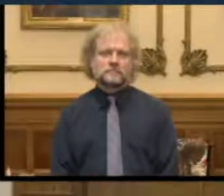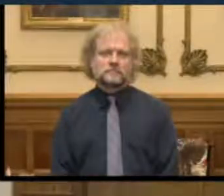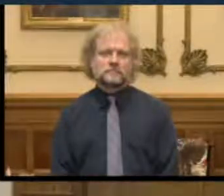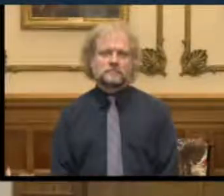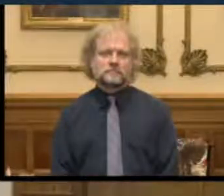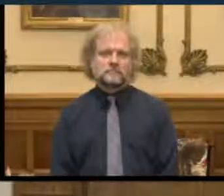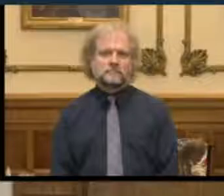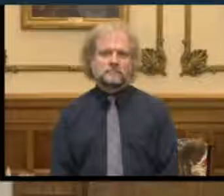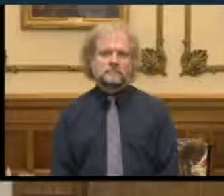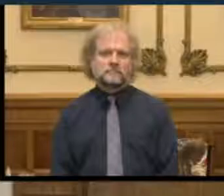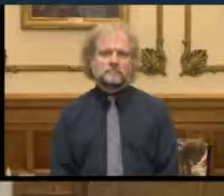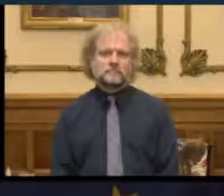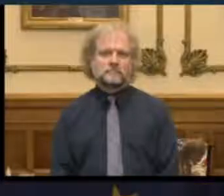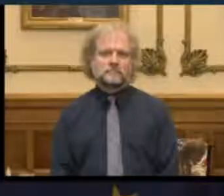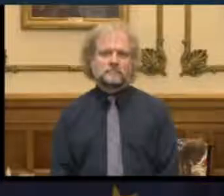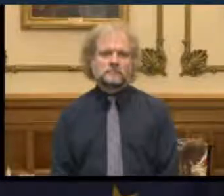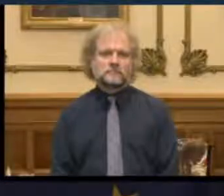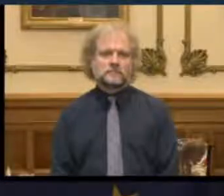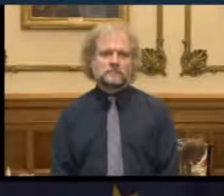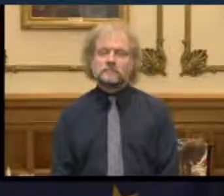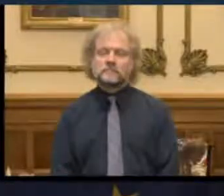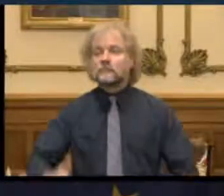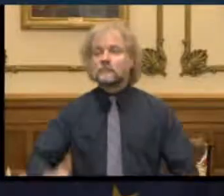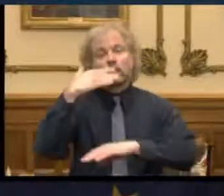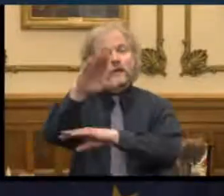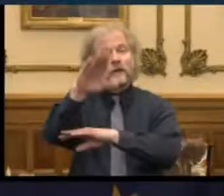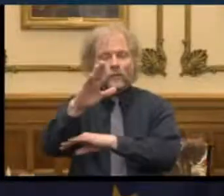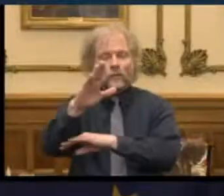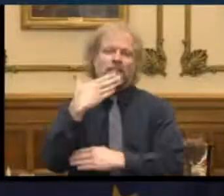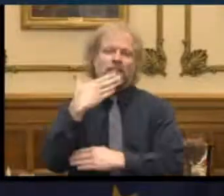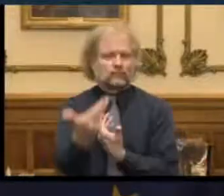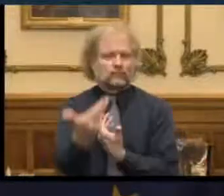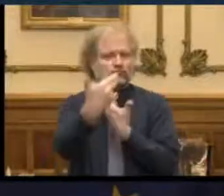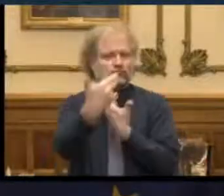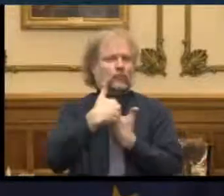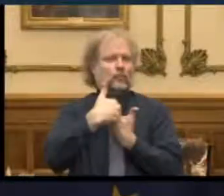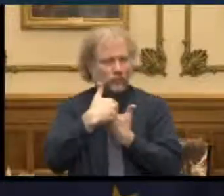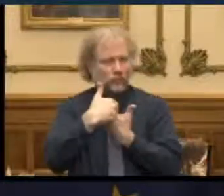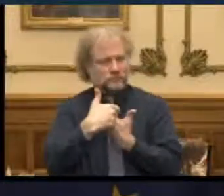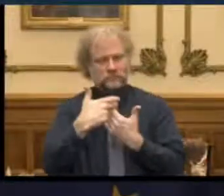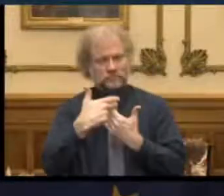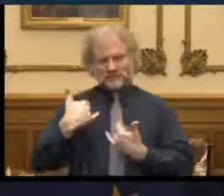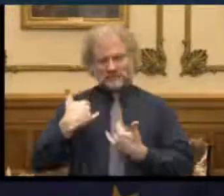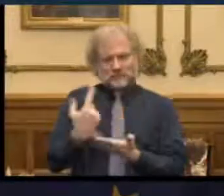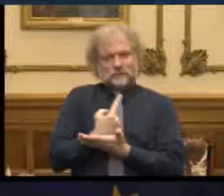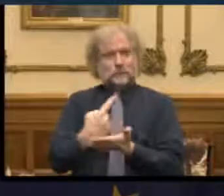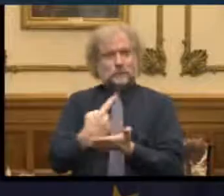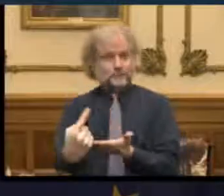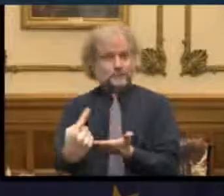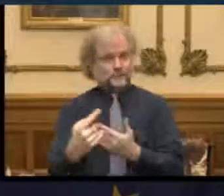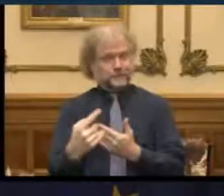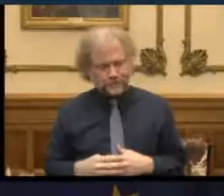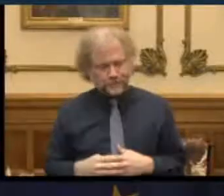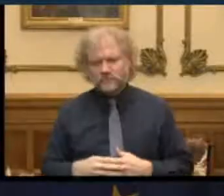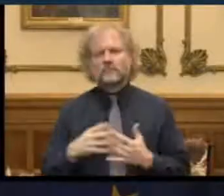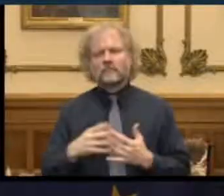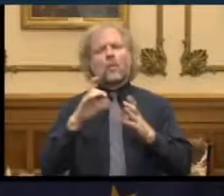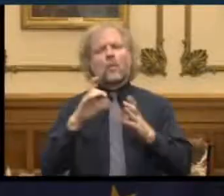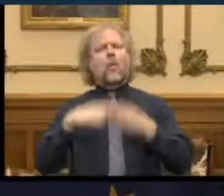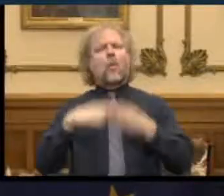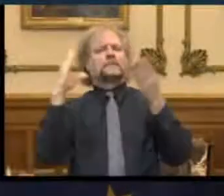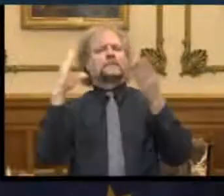on school funding. I said from the very beginning. Good afternoon. Thank you for joining us this week. I wanted to start